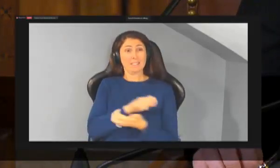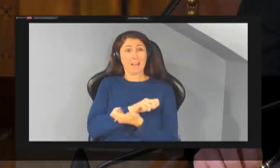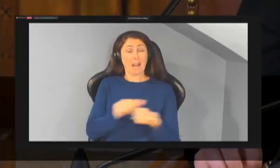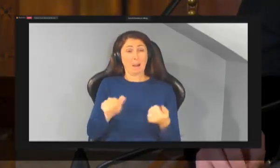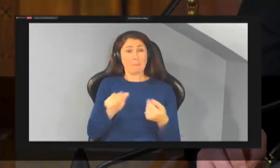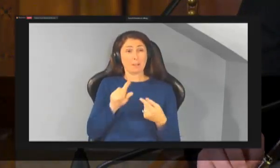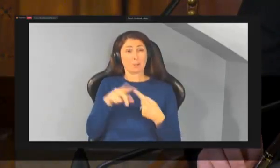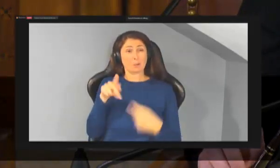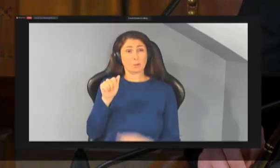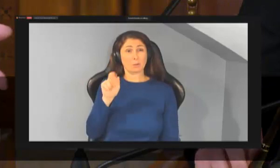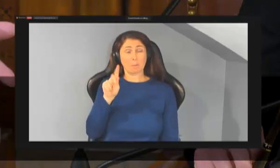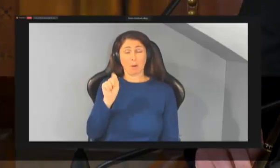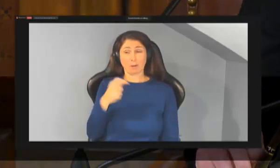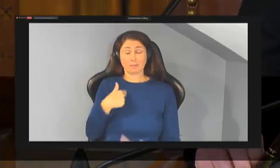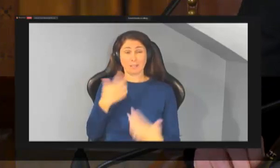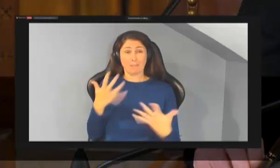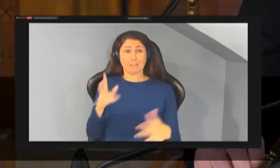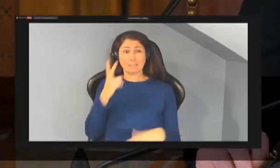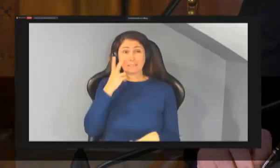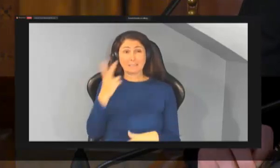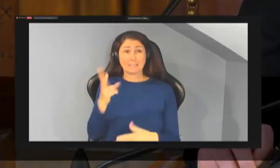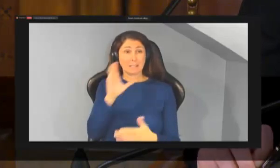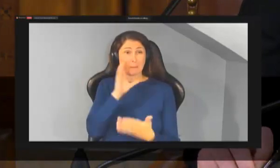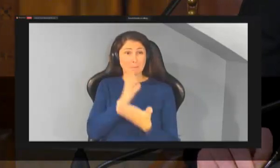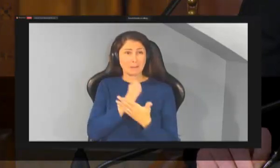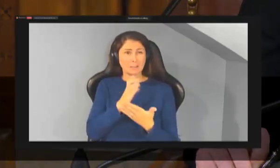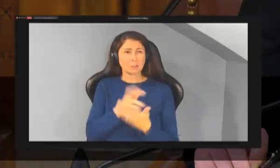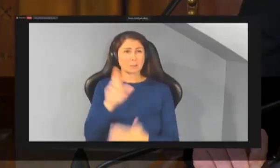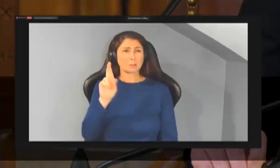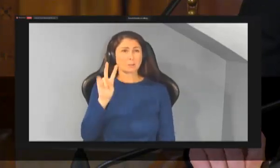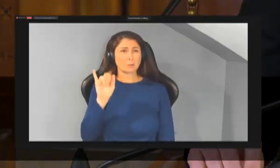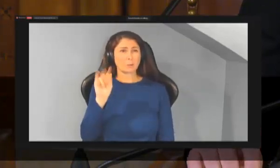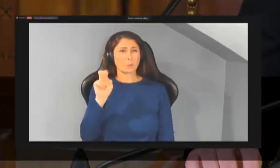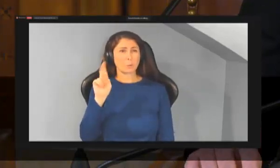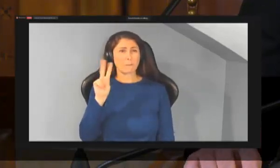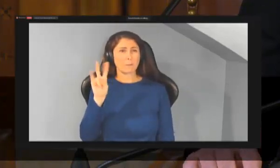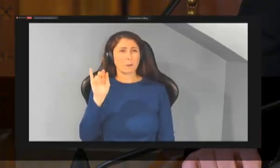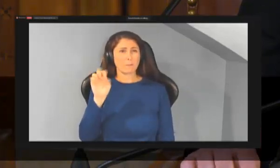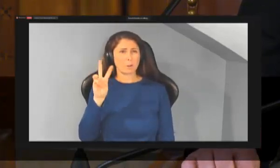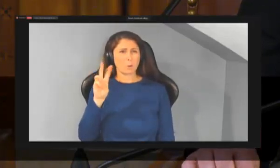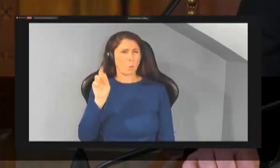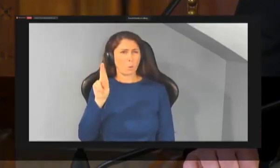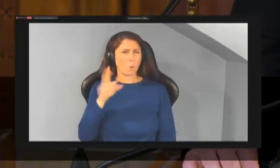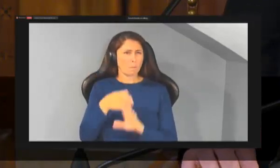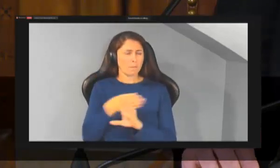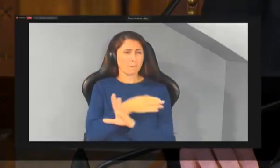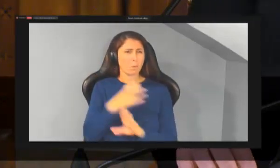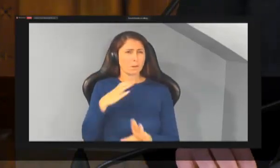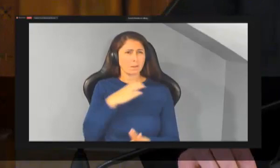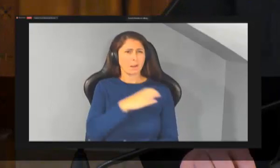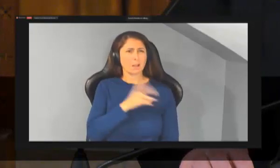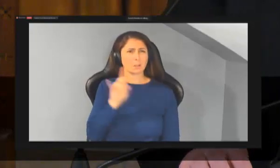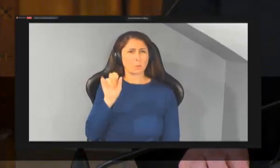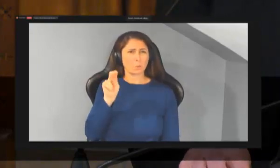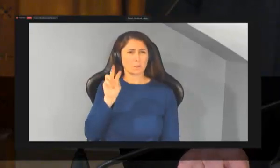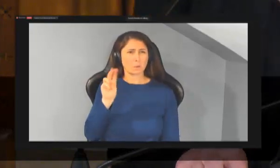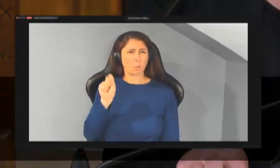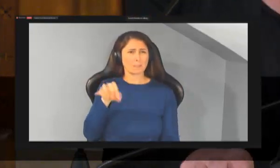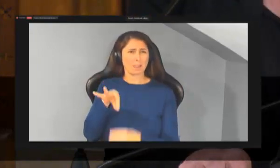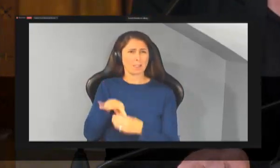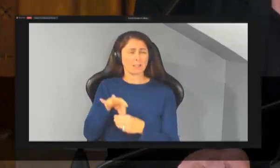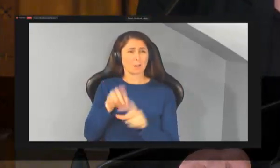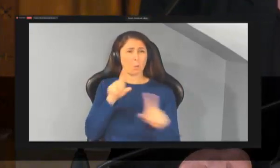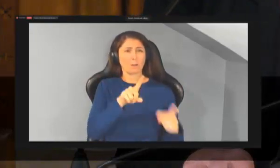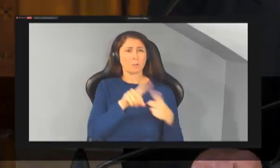seen pictures. I think especially it was Riverview Park. It was maybe, I'm not even sure, it might have been before Councilman Wilson was elected. I went to a conference on